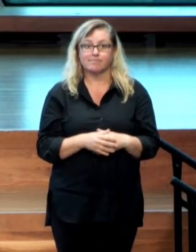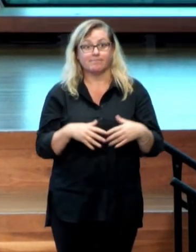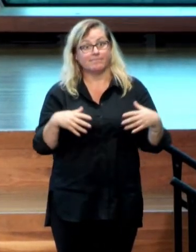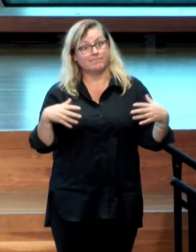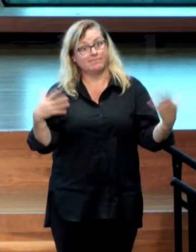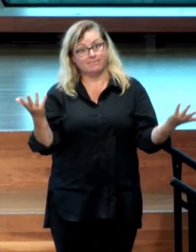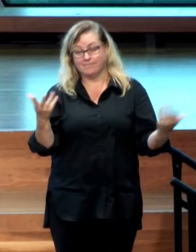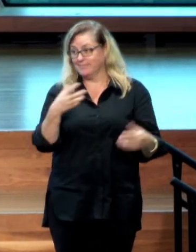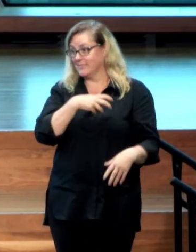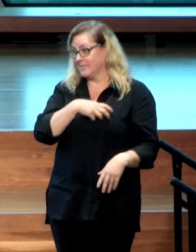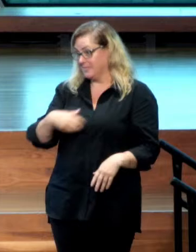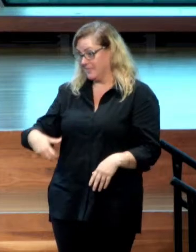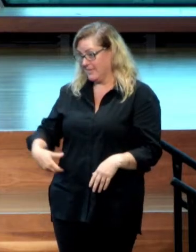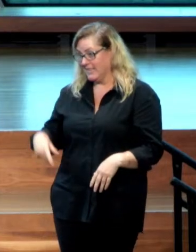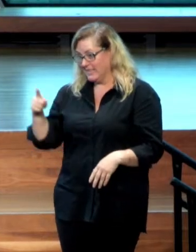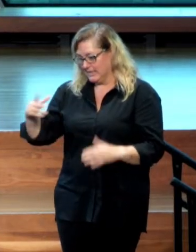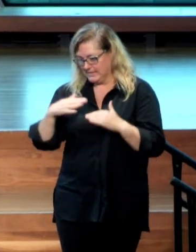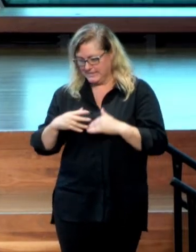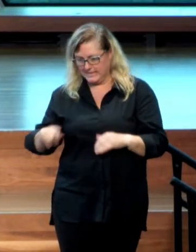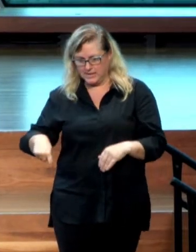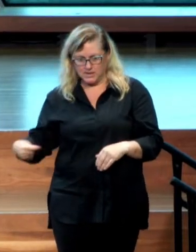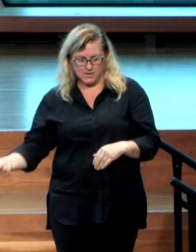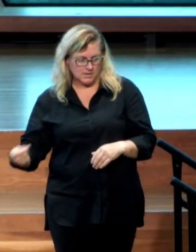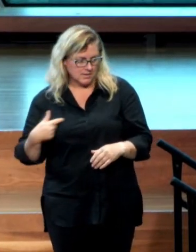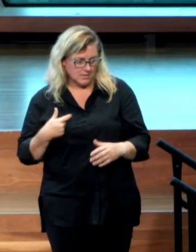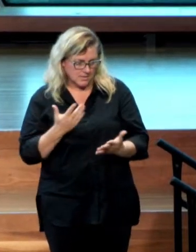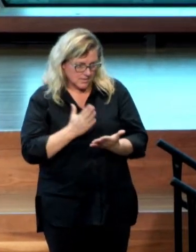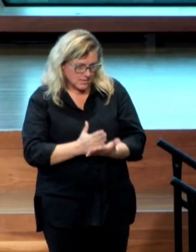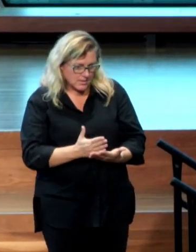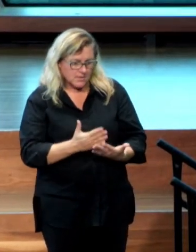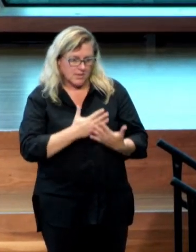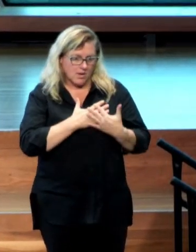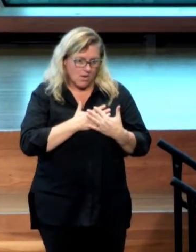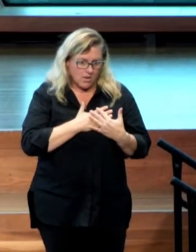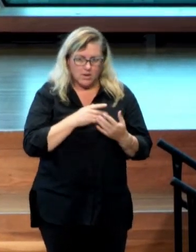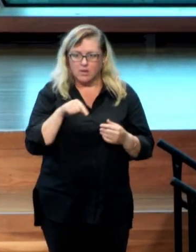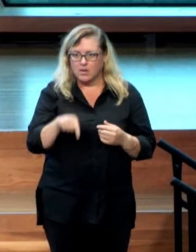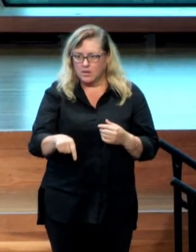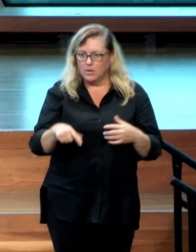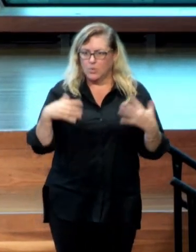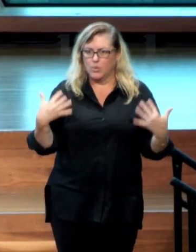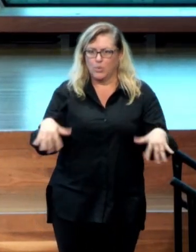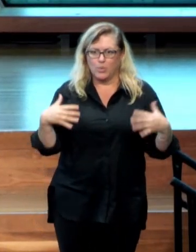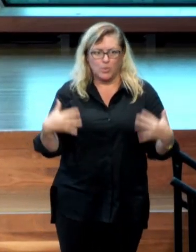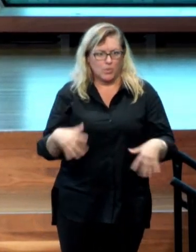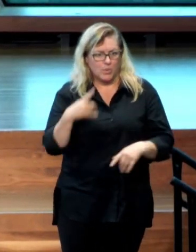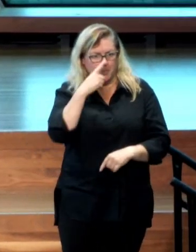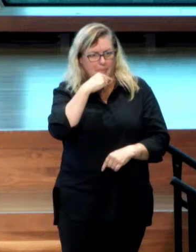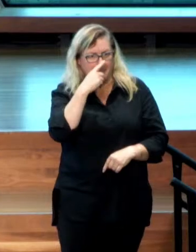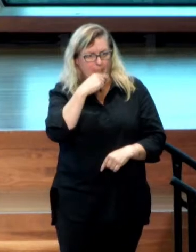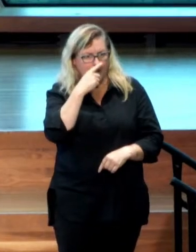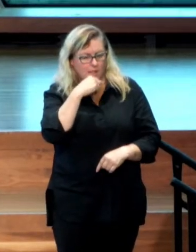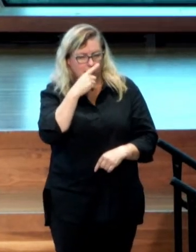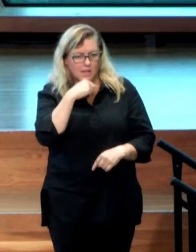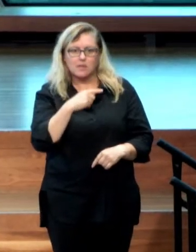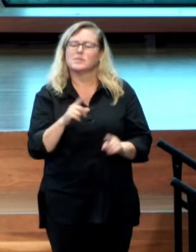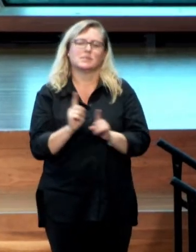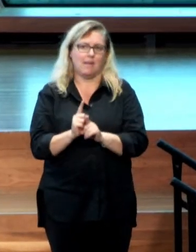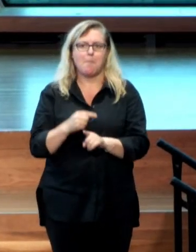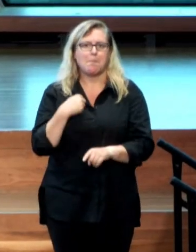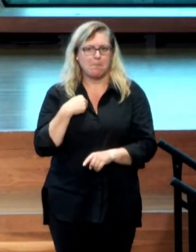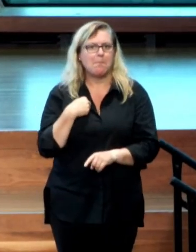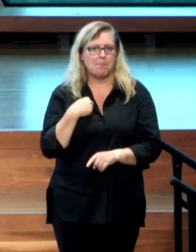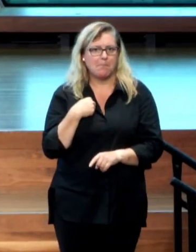Well, Minister Demopoulos just sat next to me and said, I am so honoured to be in company of these incredible humans. And so am I. This